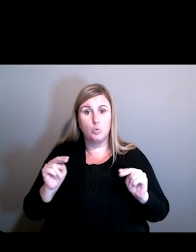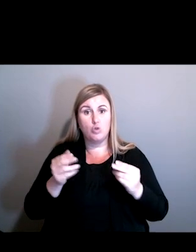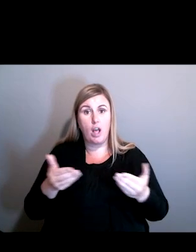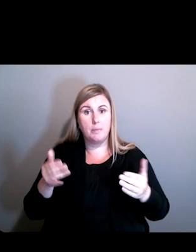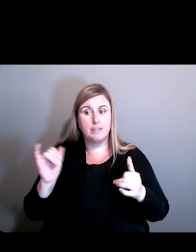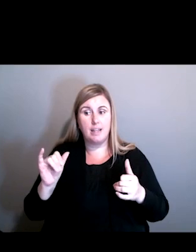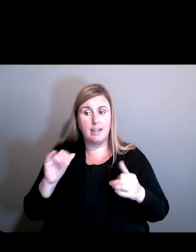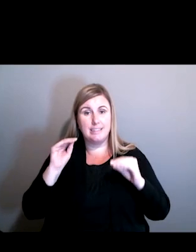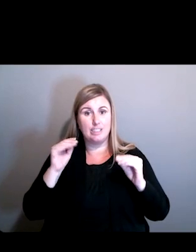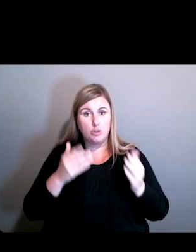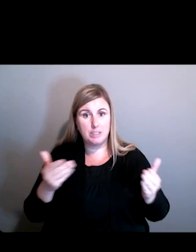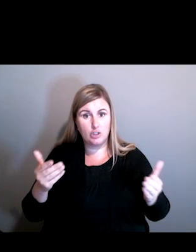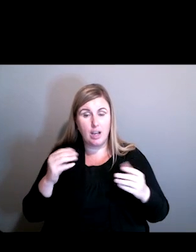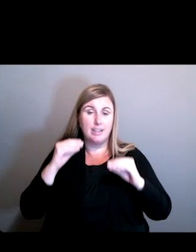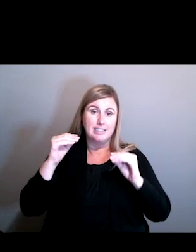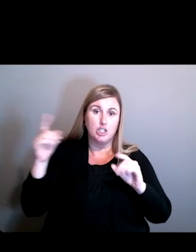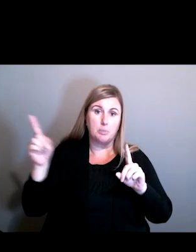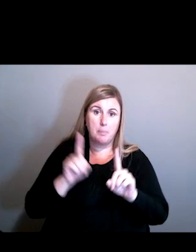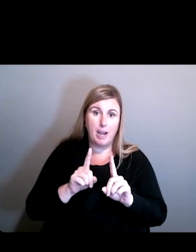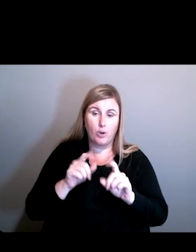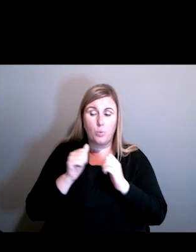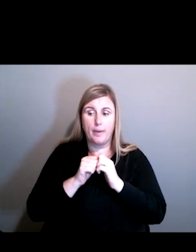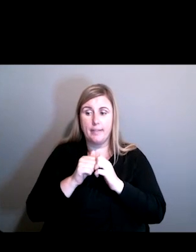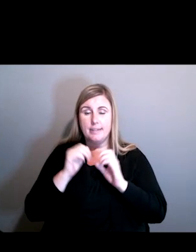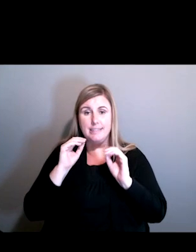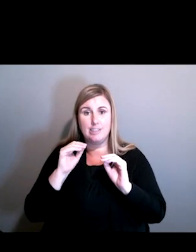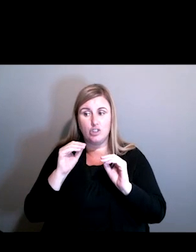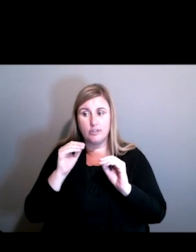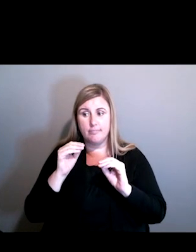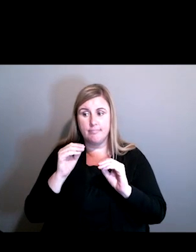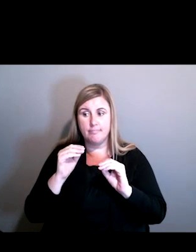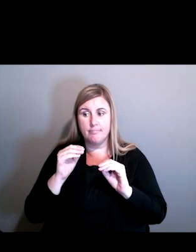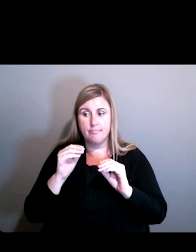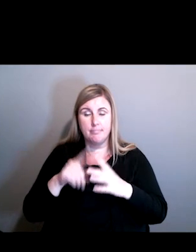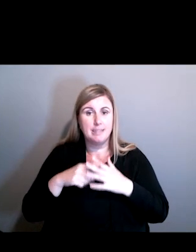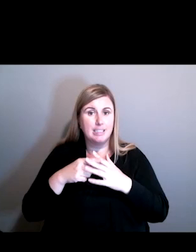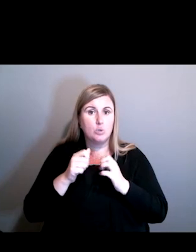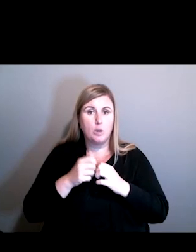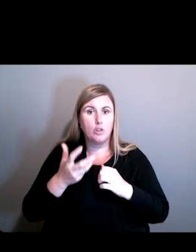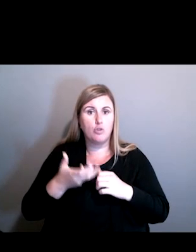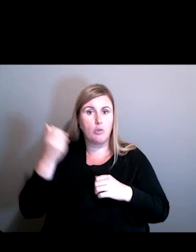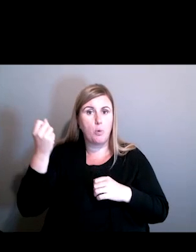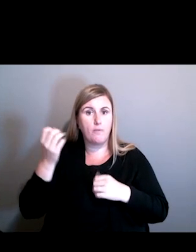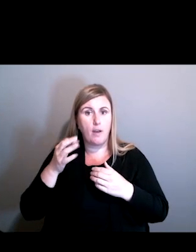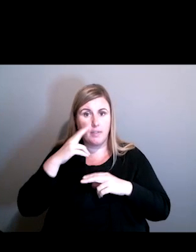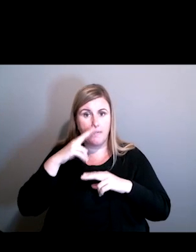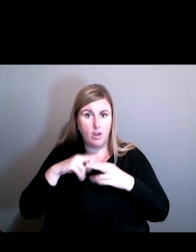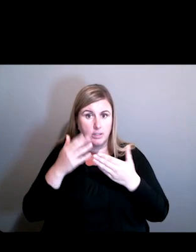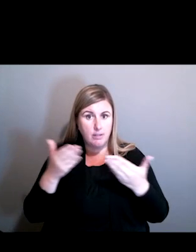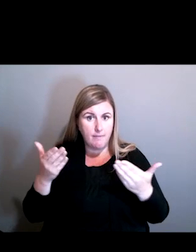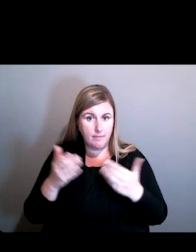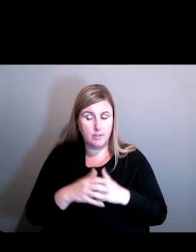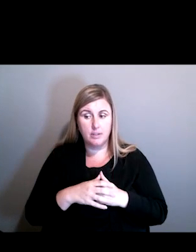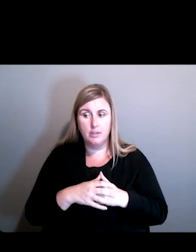neutral items, such as our teaching material and the teacher being paired with teaching, begins with the removal of the fun